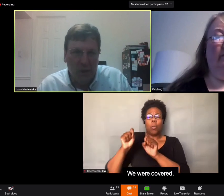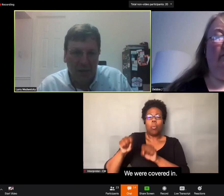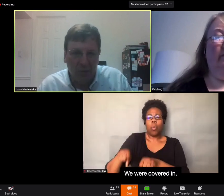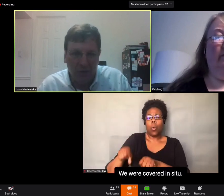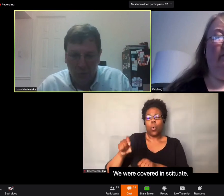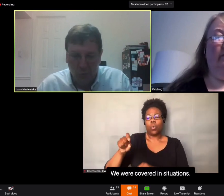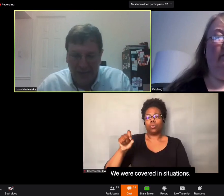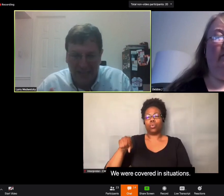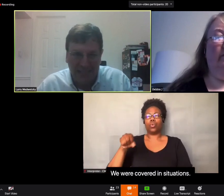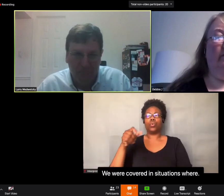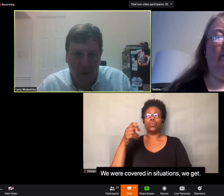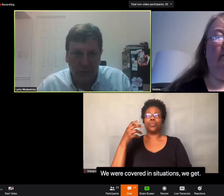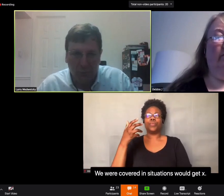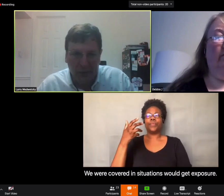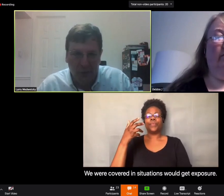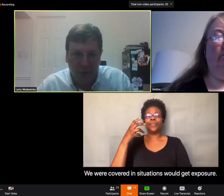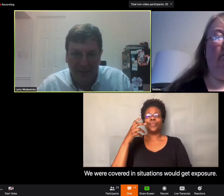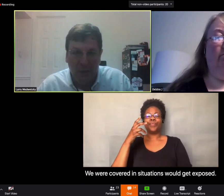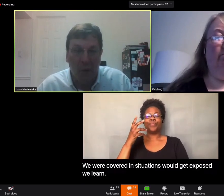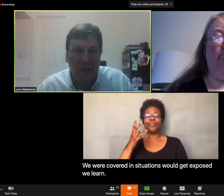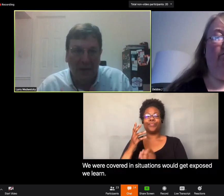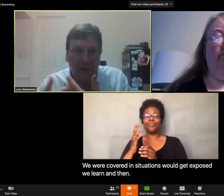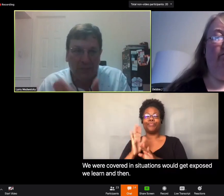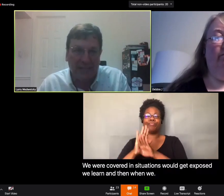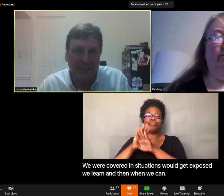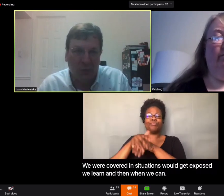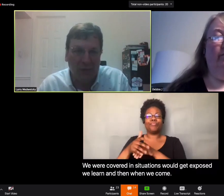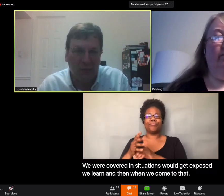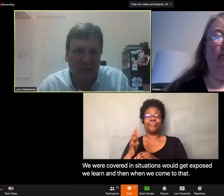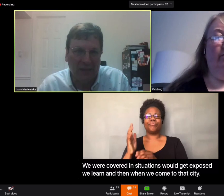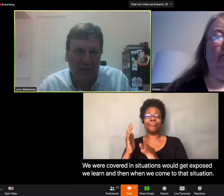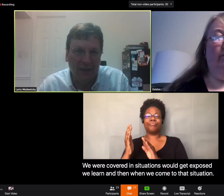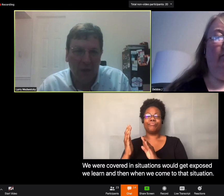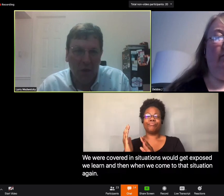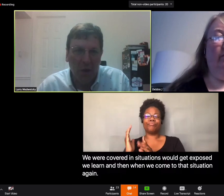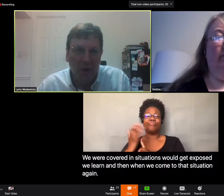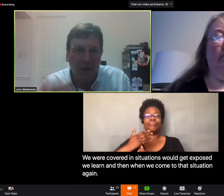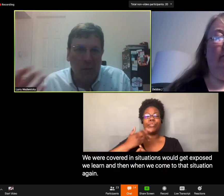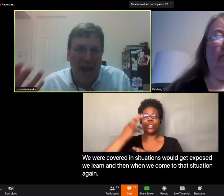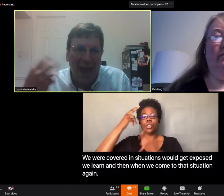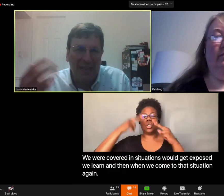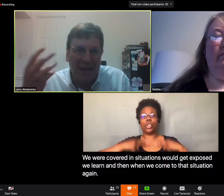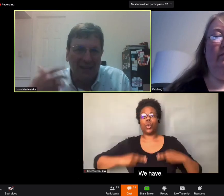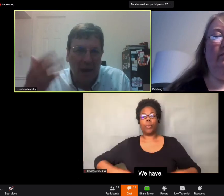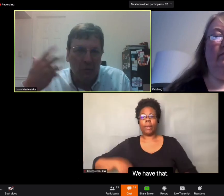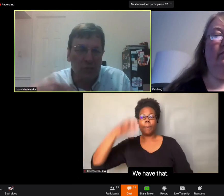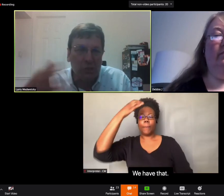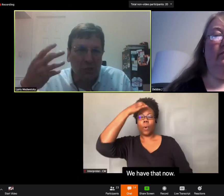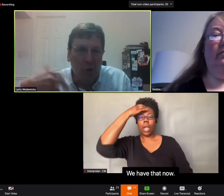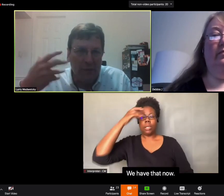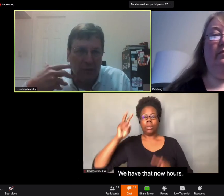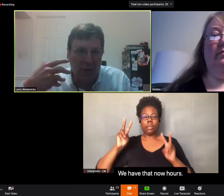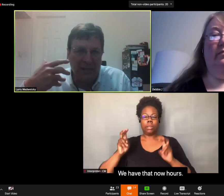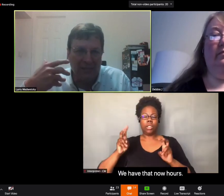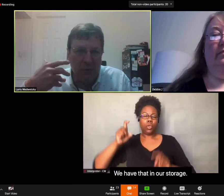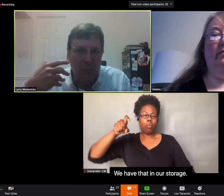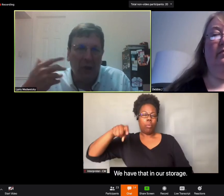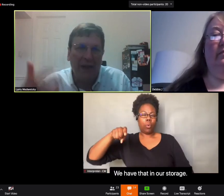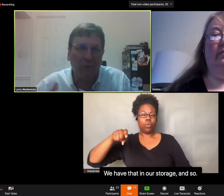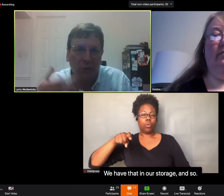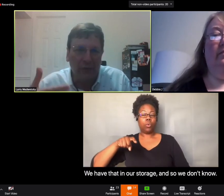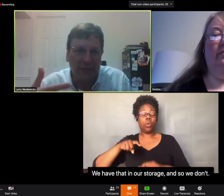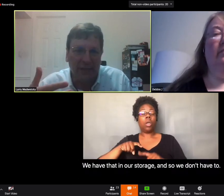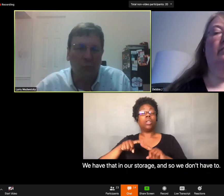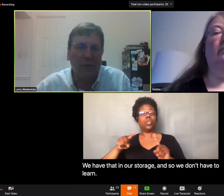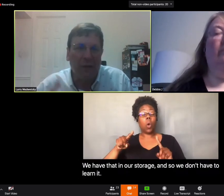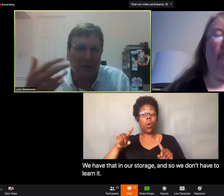situation, we get exposed, we learn, and then when we come to that situation again, we have that in our storage, and so we don't